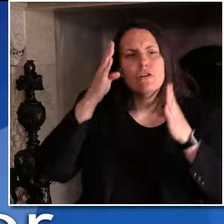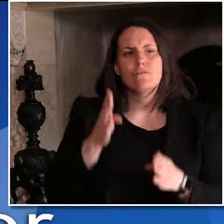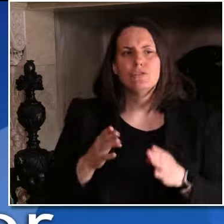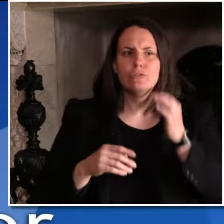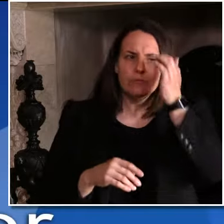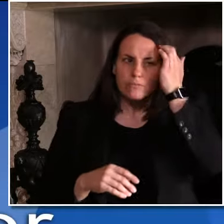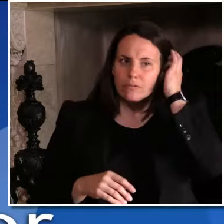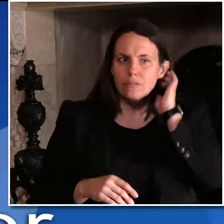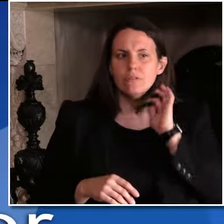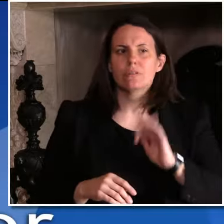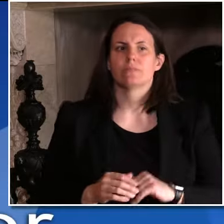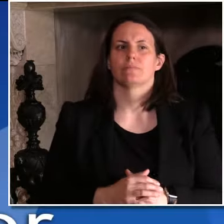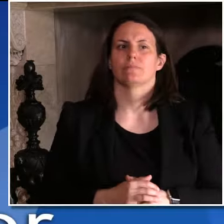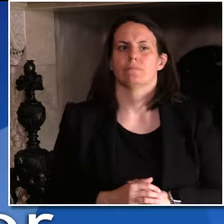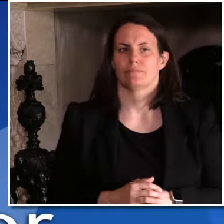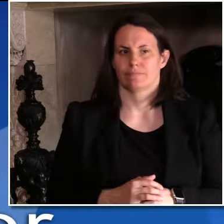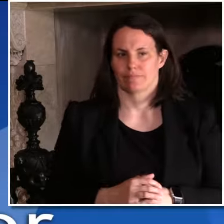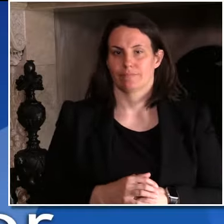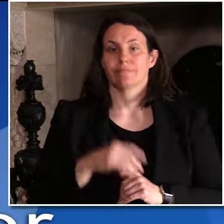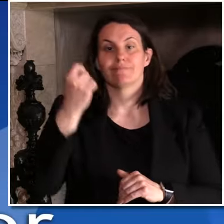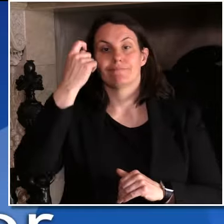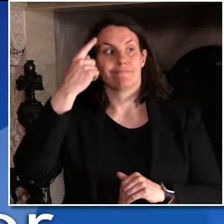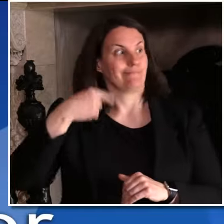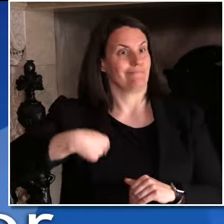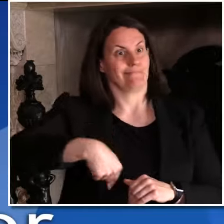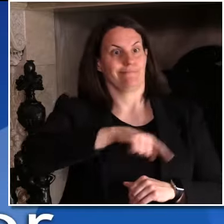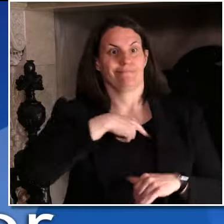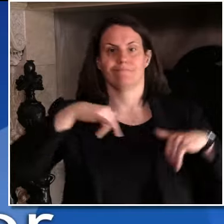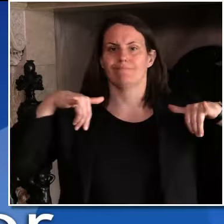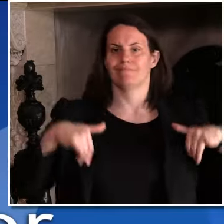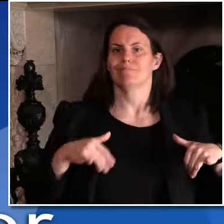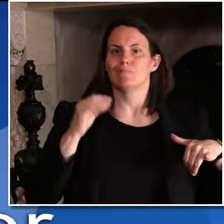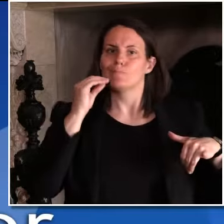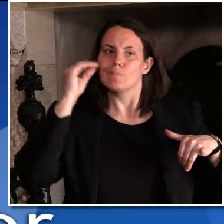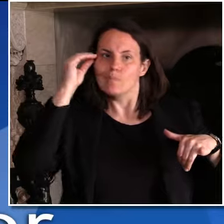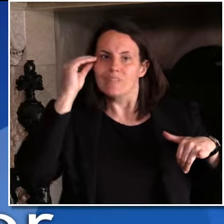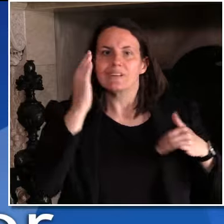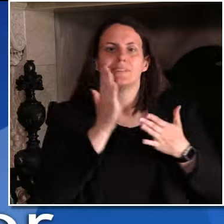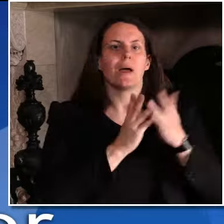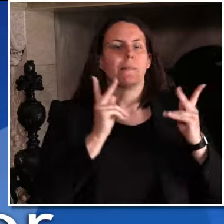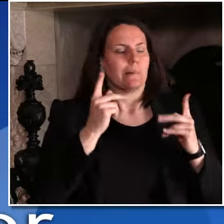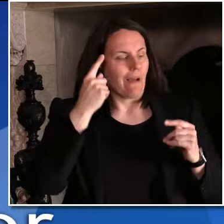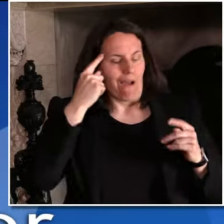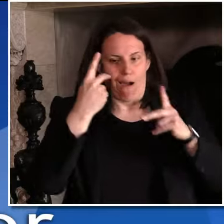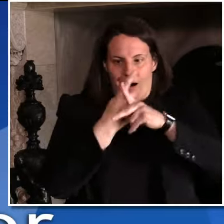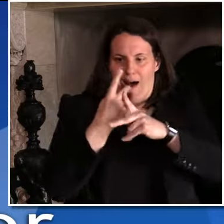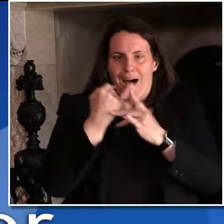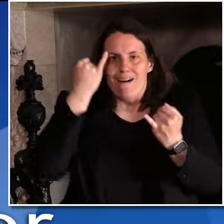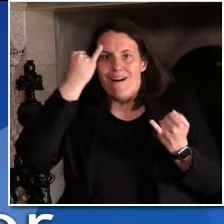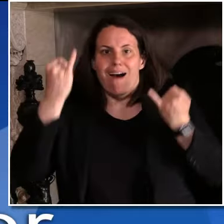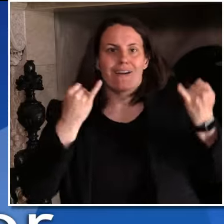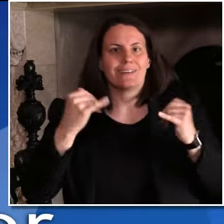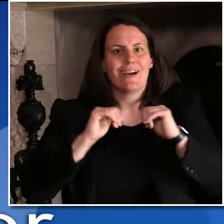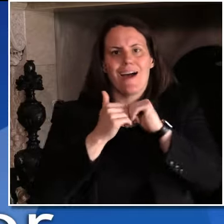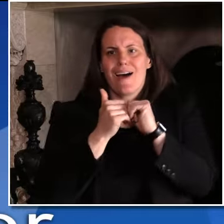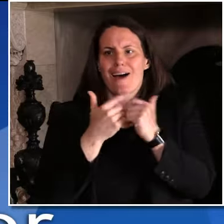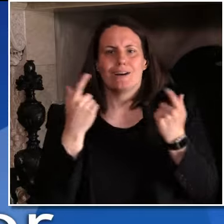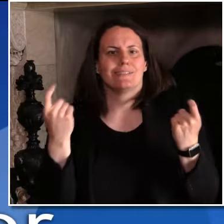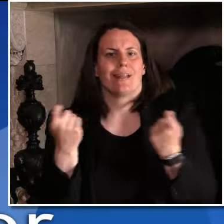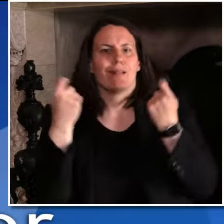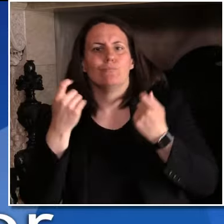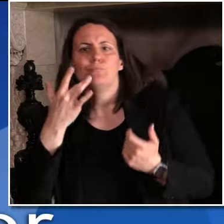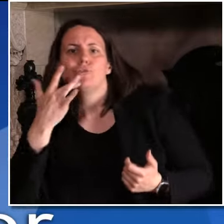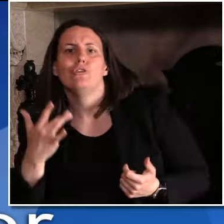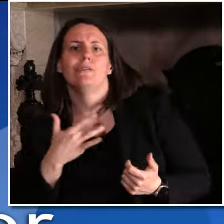the Safer at Home order, especially with the extension, to celebrate birthdays or anniversaries. And I know one of those ways is to do